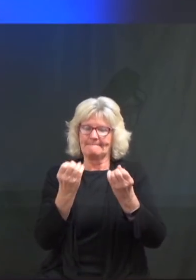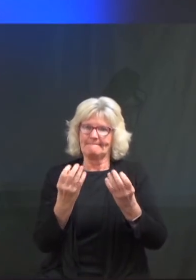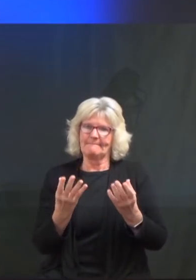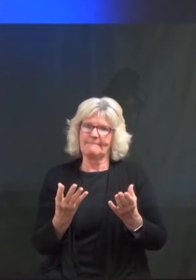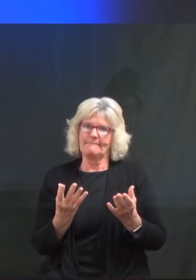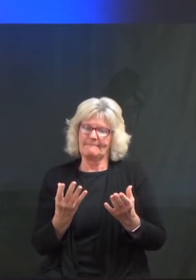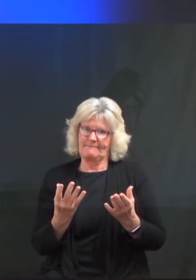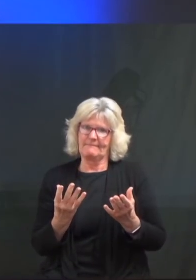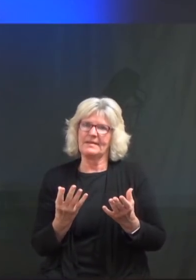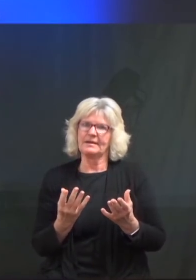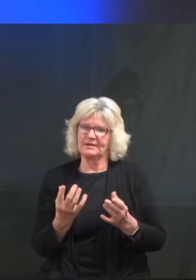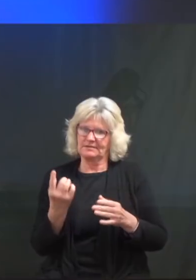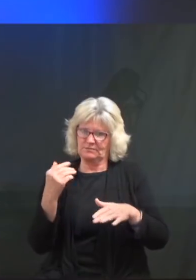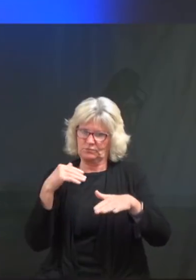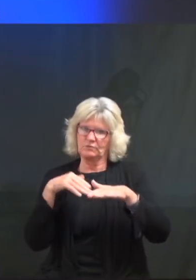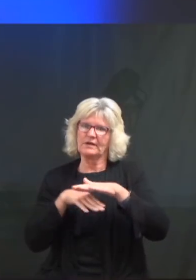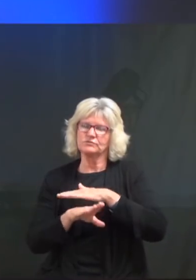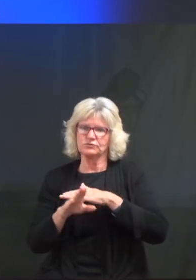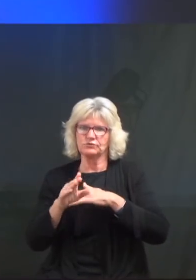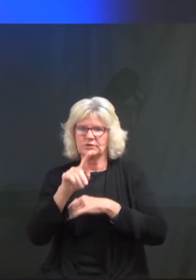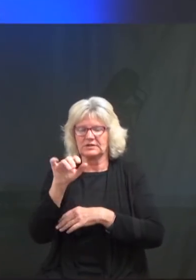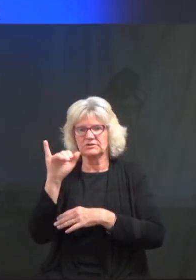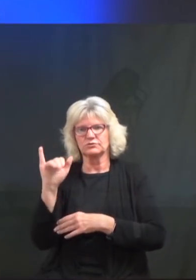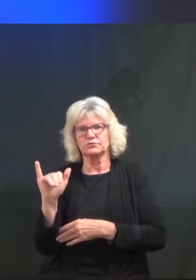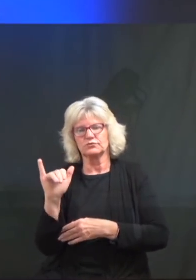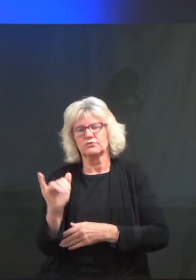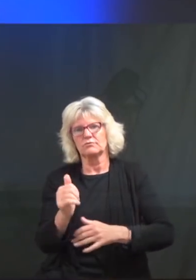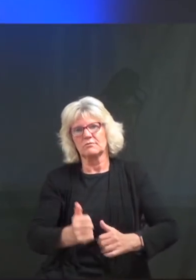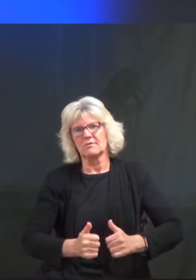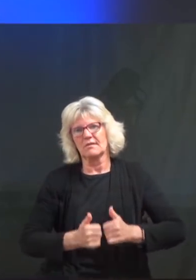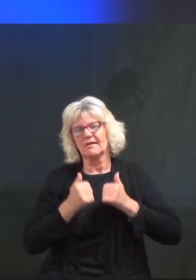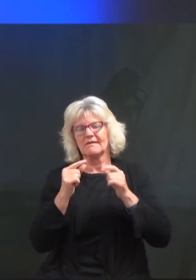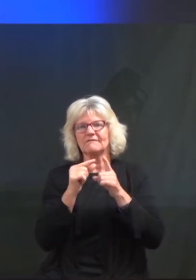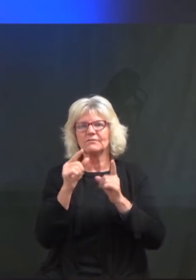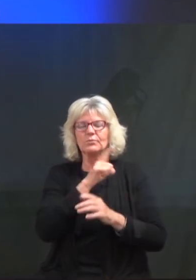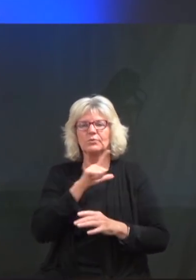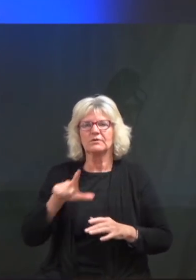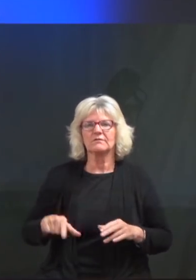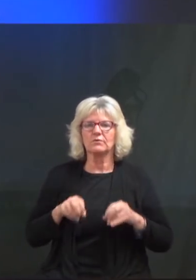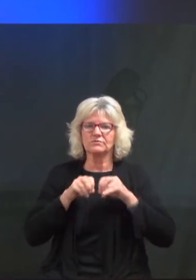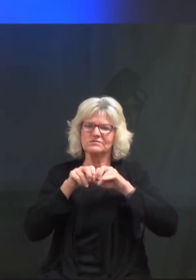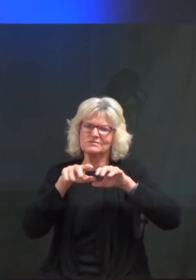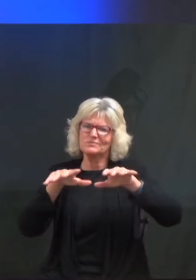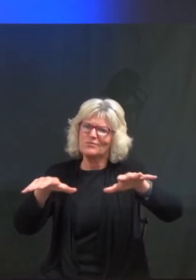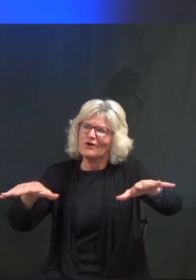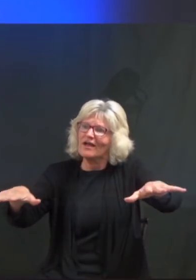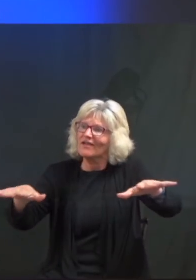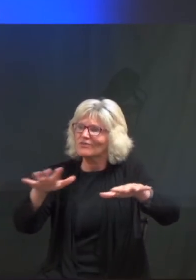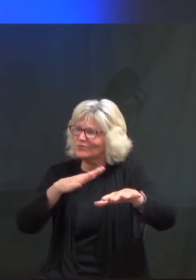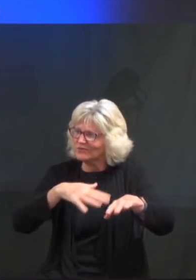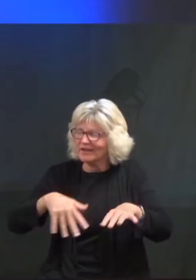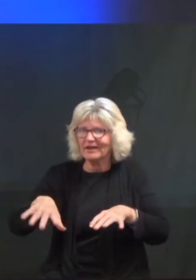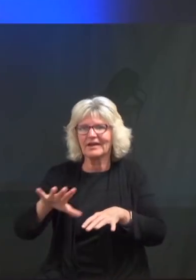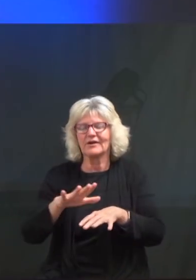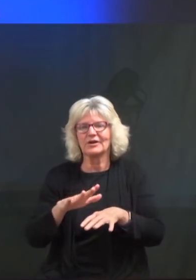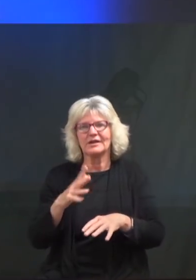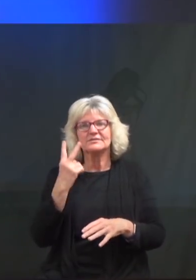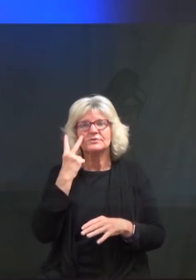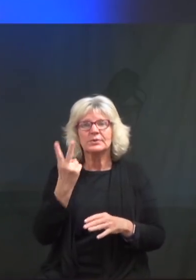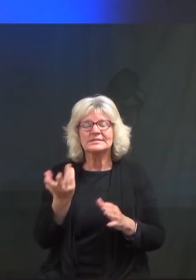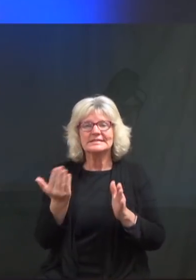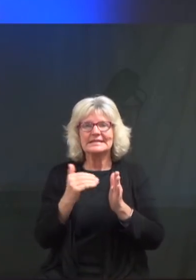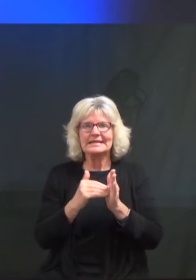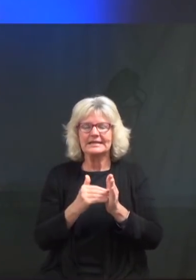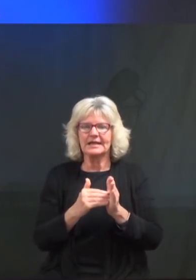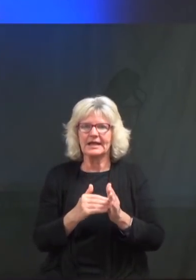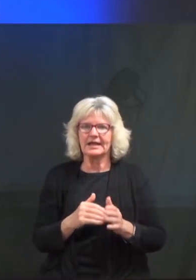appointed to enter eternal life, and the word of the Lord was spread throughout the whole region. What we see again coming